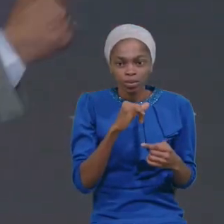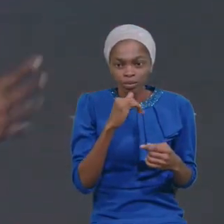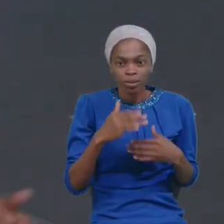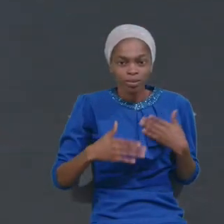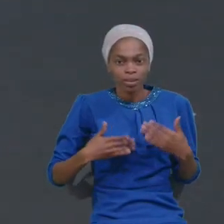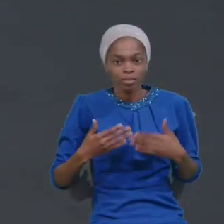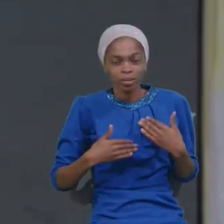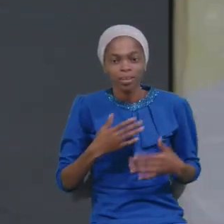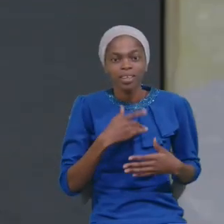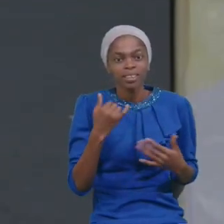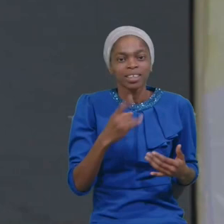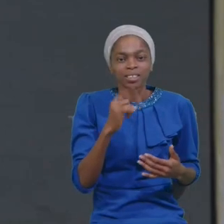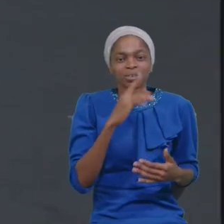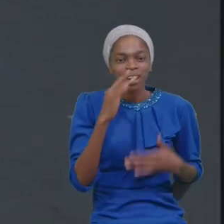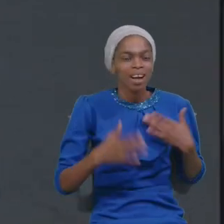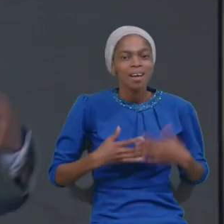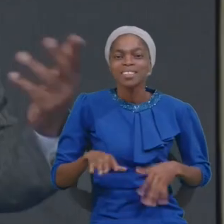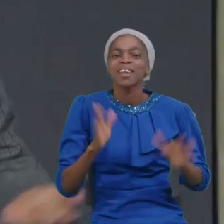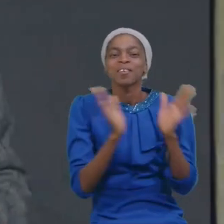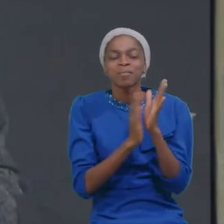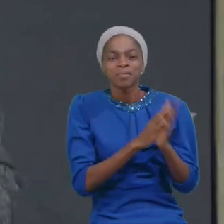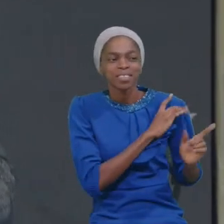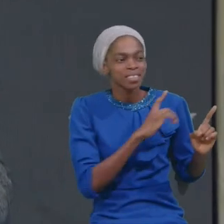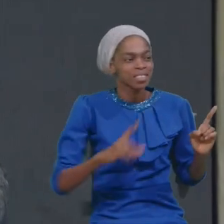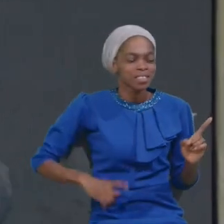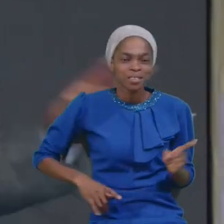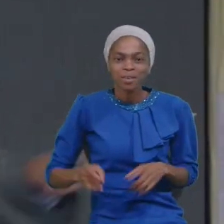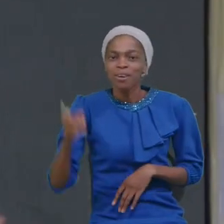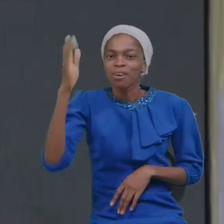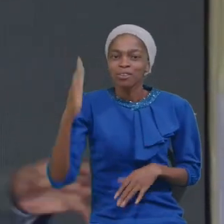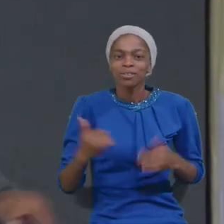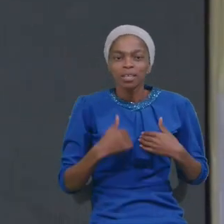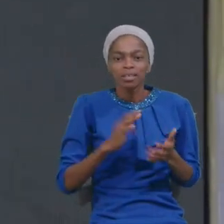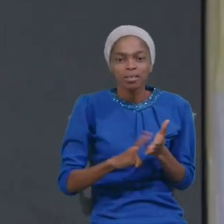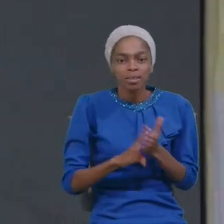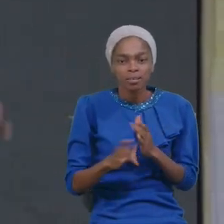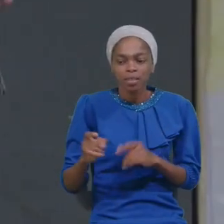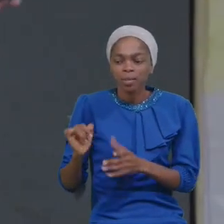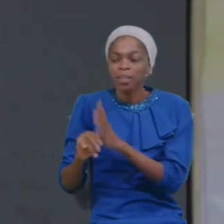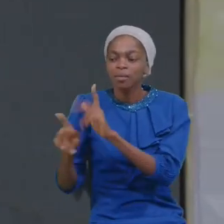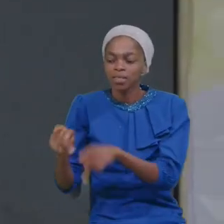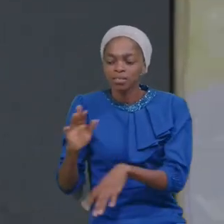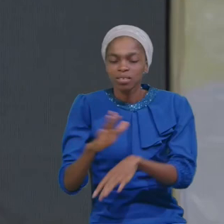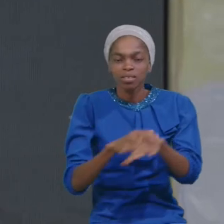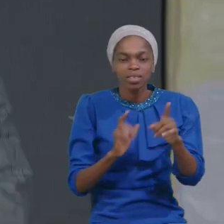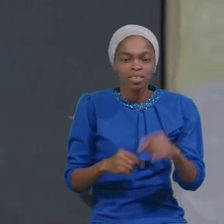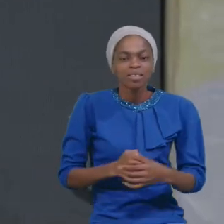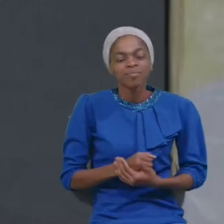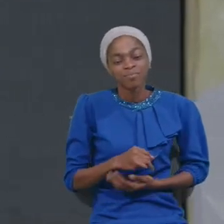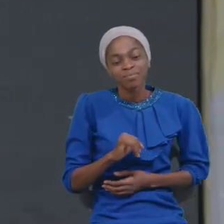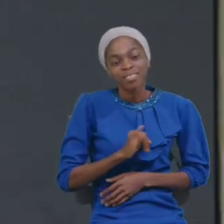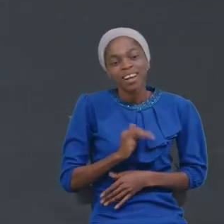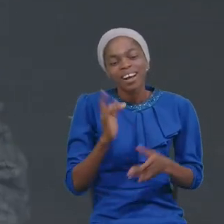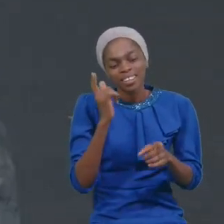that person will come and say, I just wanted to talk to you. I see that you are happy because you are so forgetful.